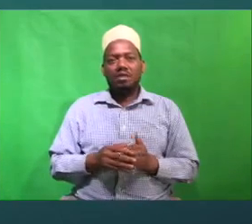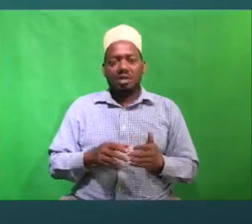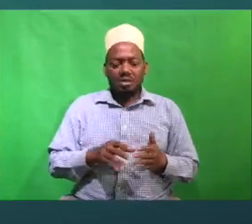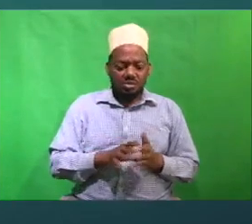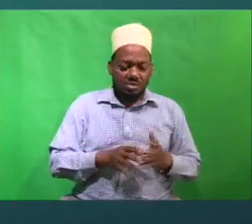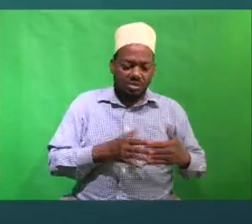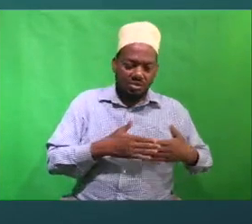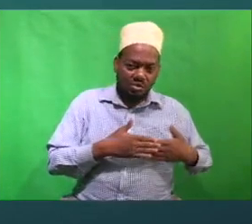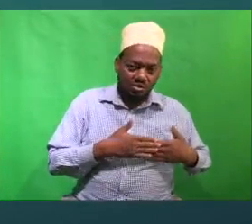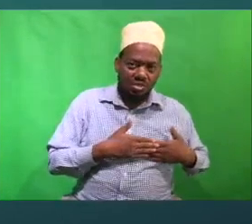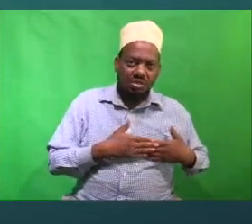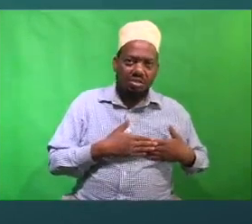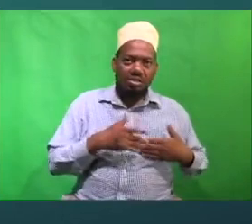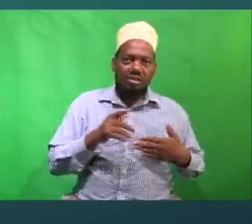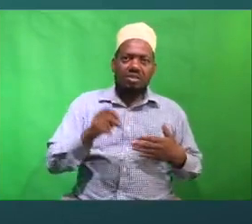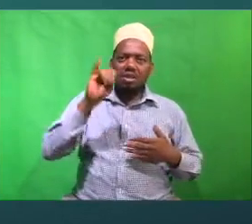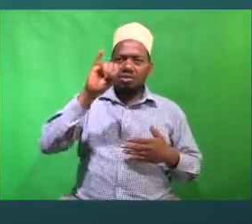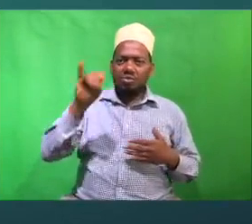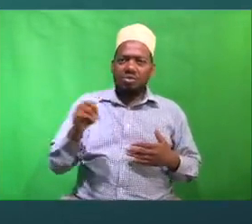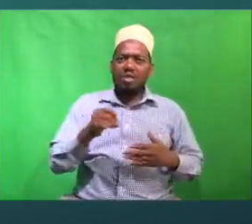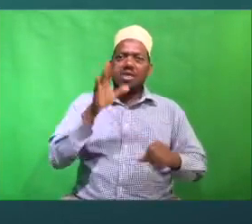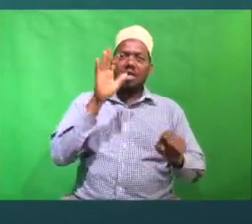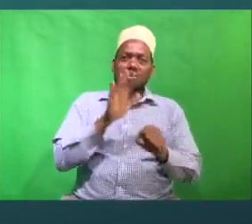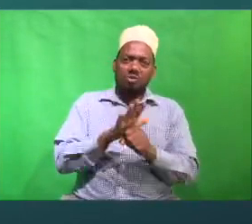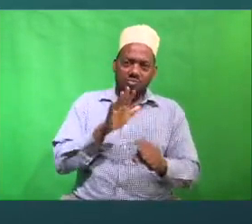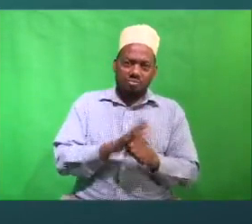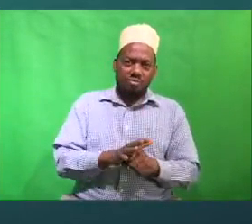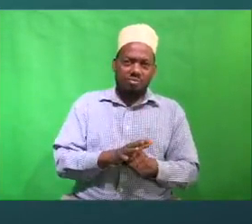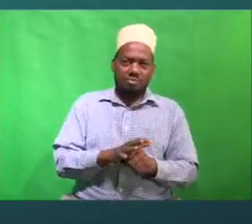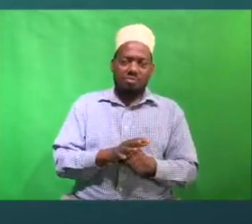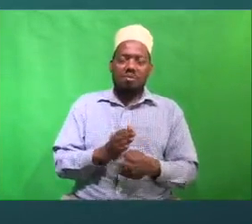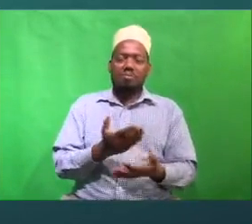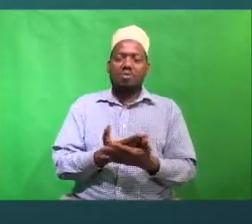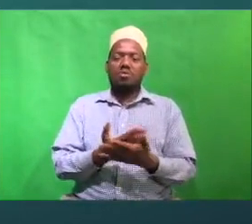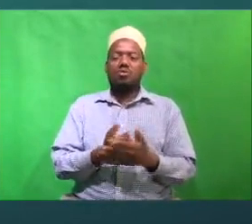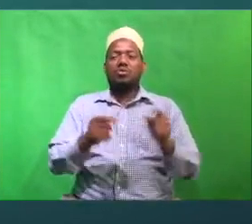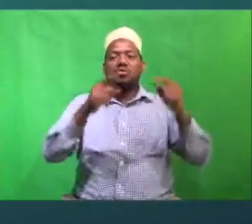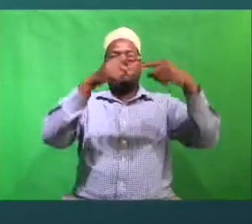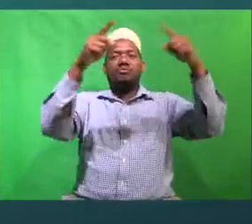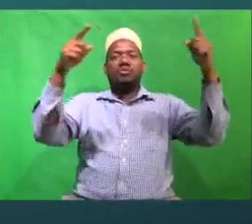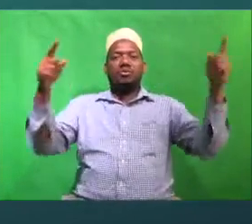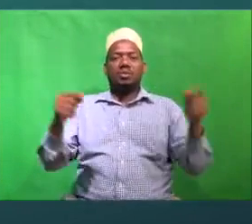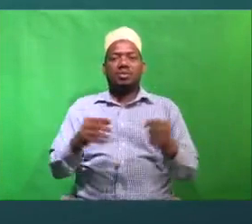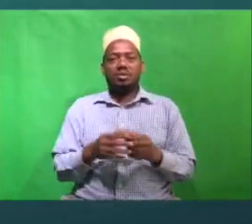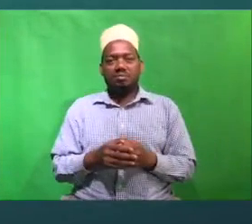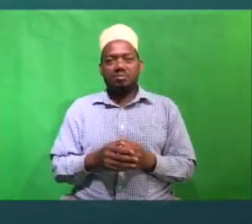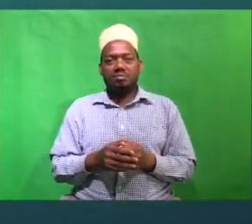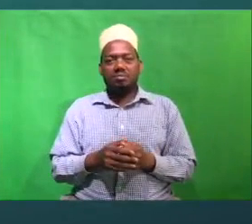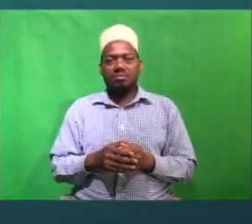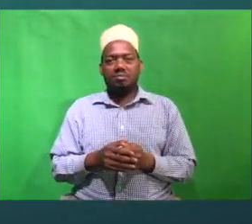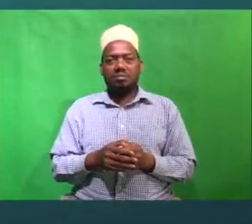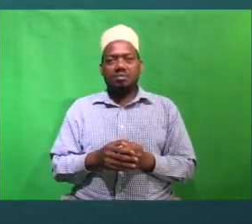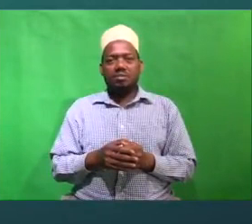my student here, Jozan, there is not a lot of people because there is a heavy forest. Dense vegetation